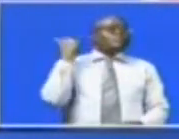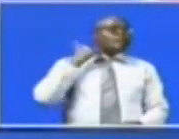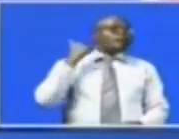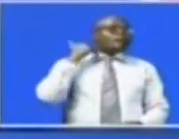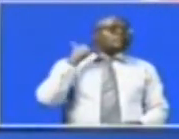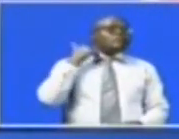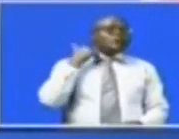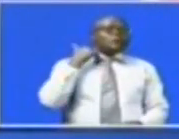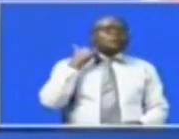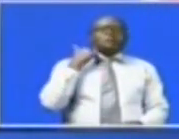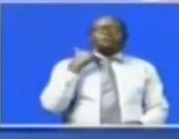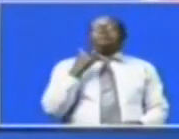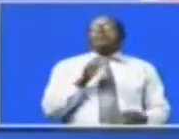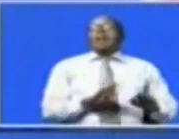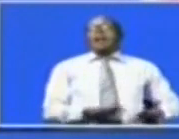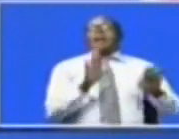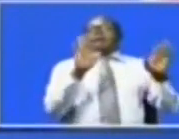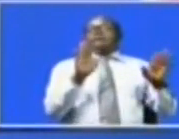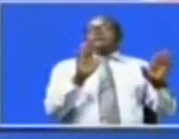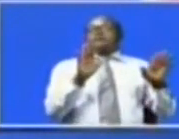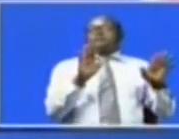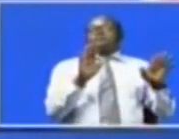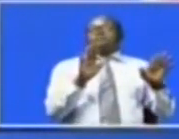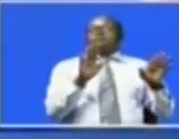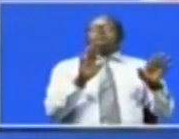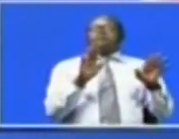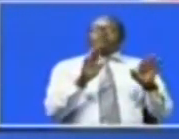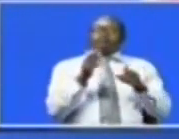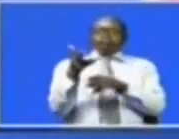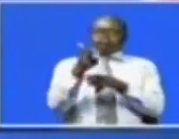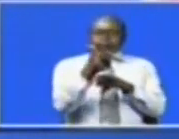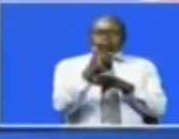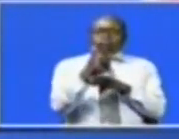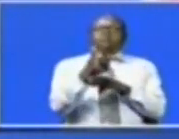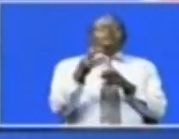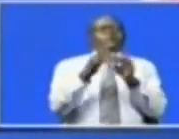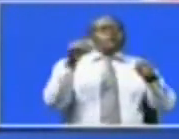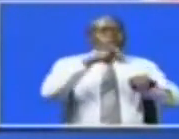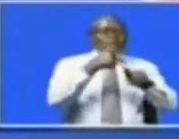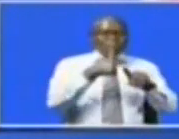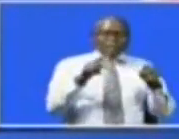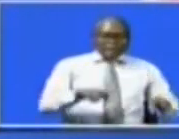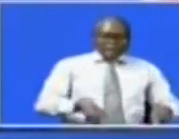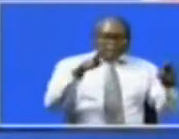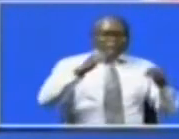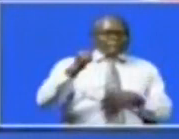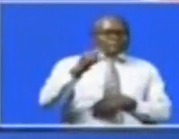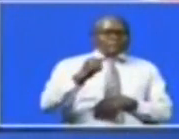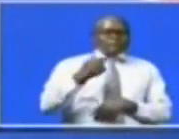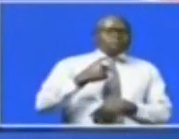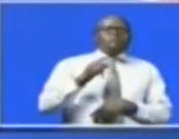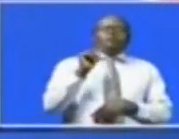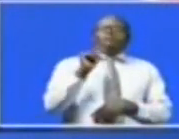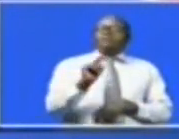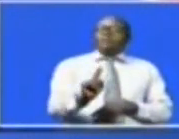be on the offensive for far too long. In Riverside, within